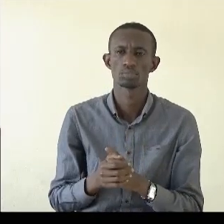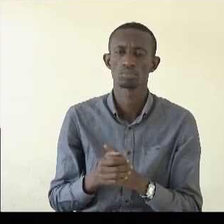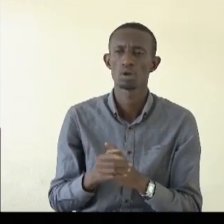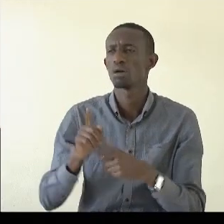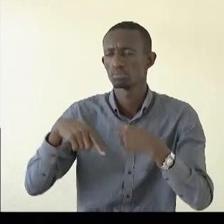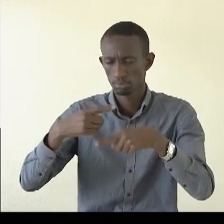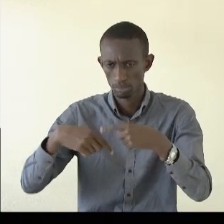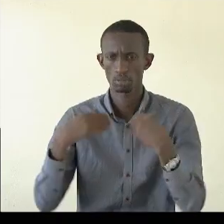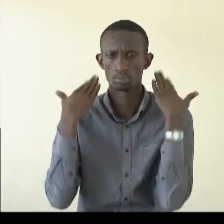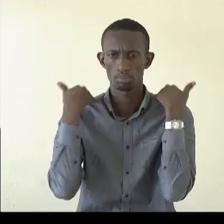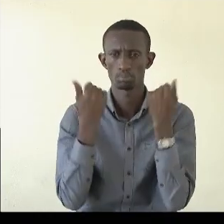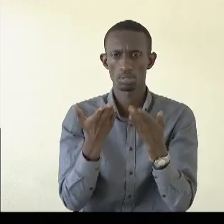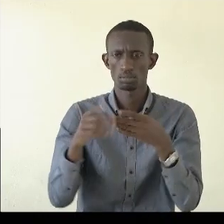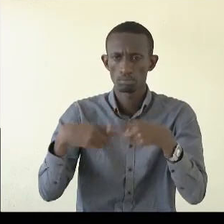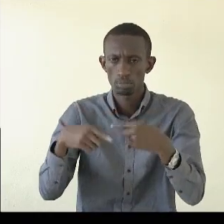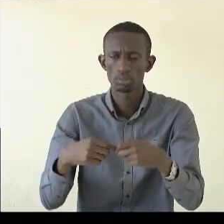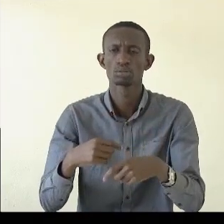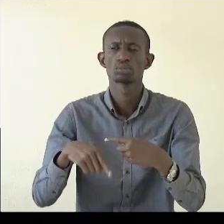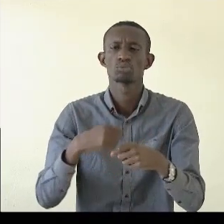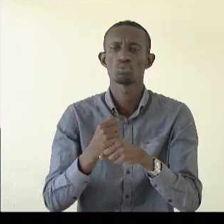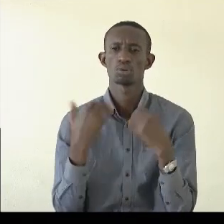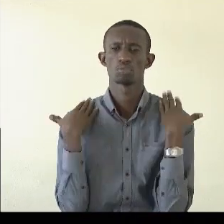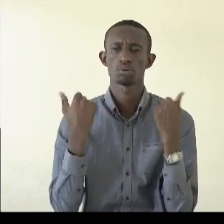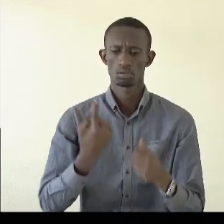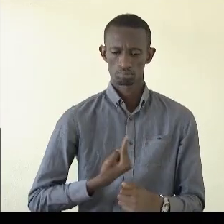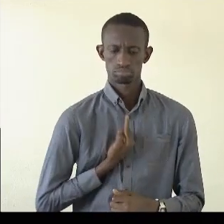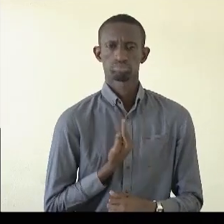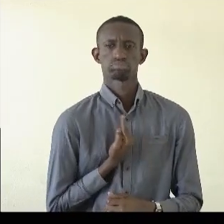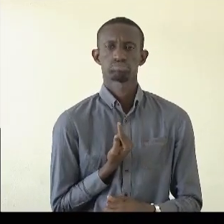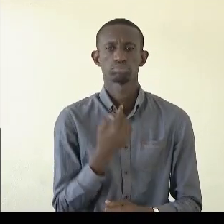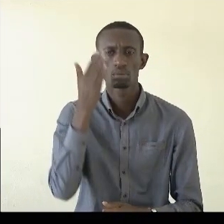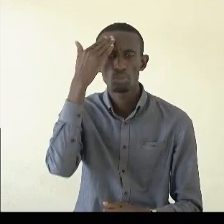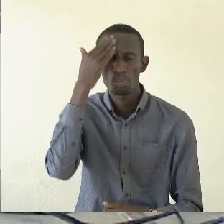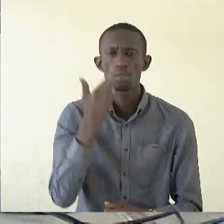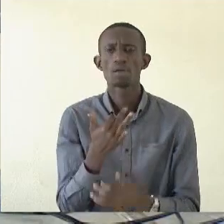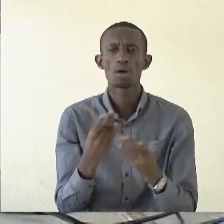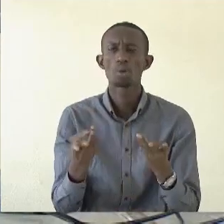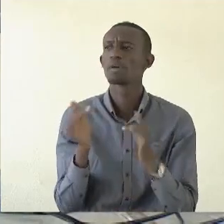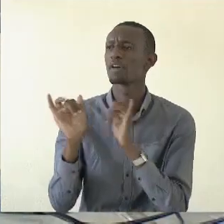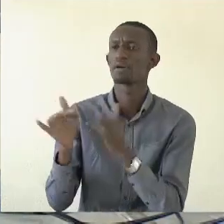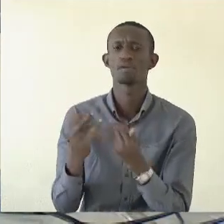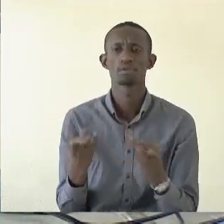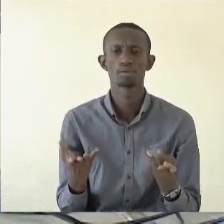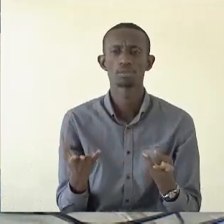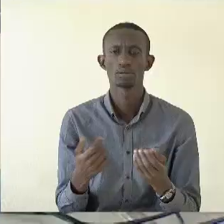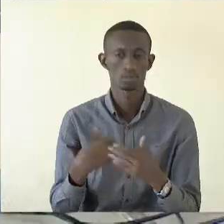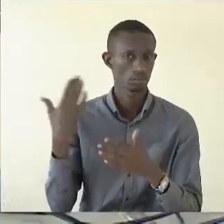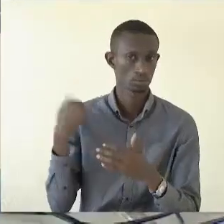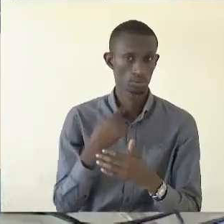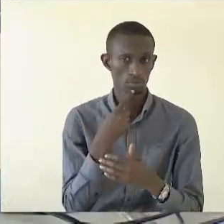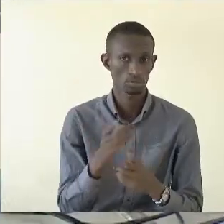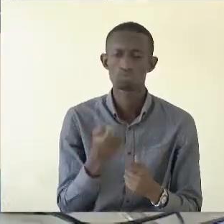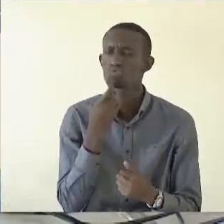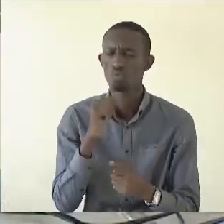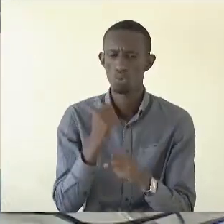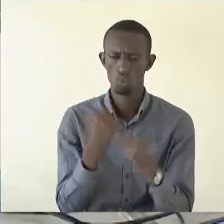continuous assessment. We are assessing ourselves to see how much have we retained. As I said earlier, you need to